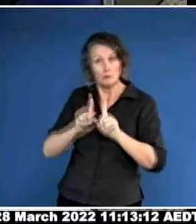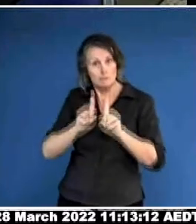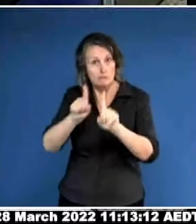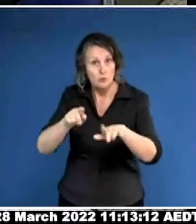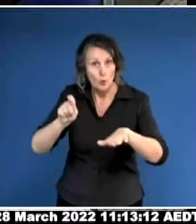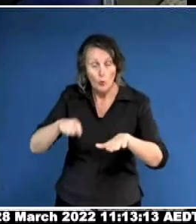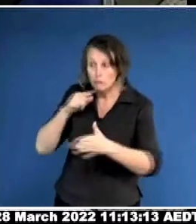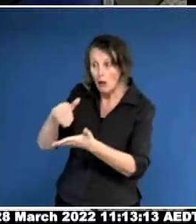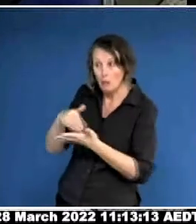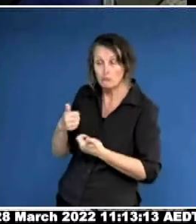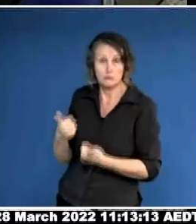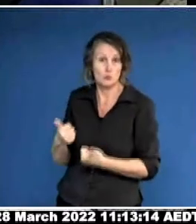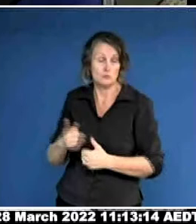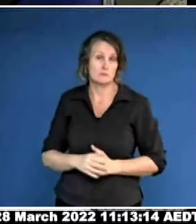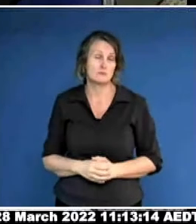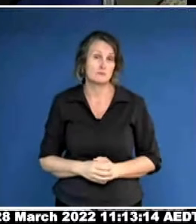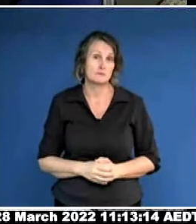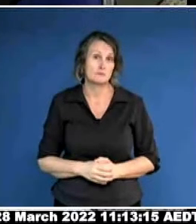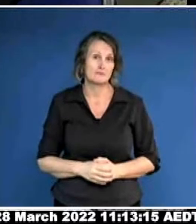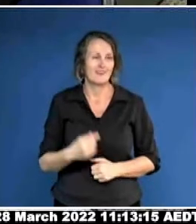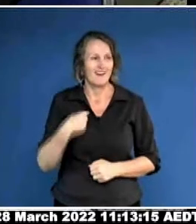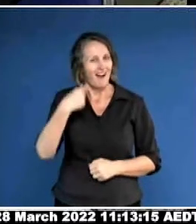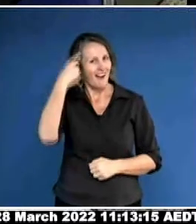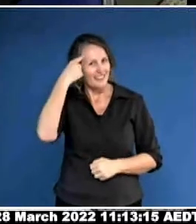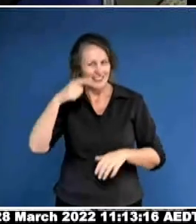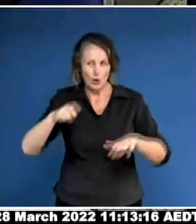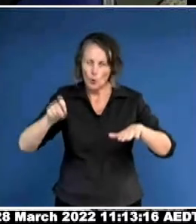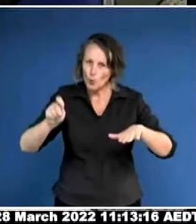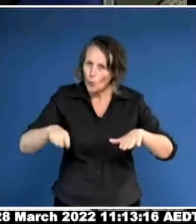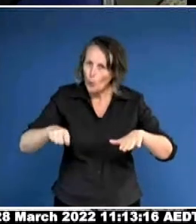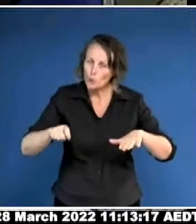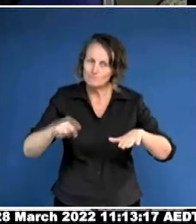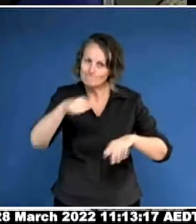I think the justice system needs to be more considerate.